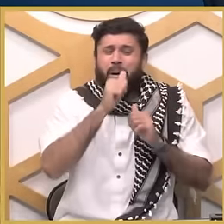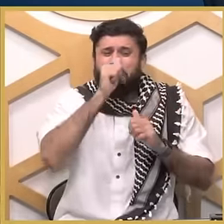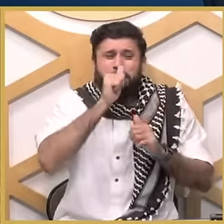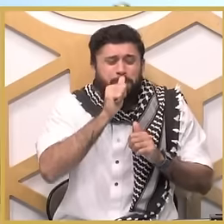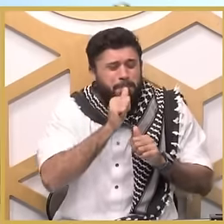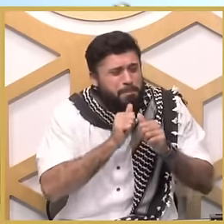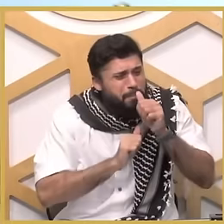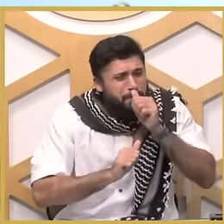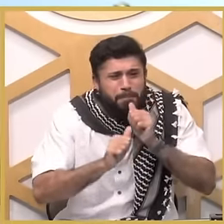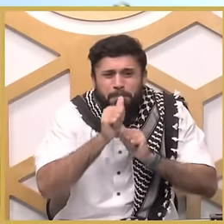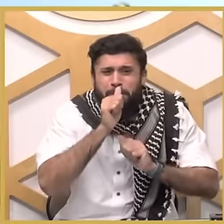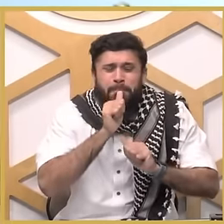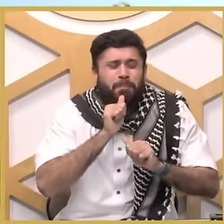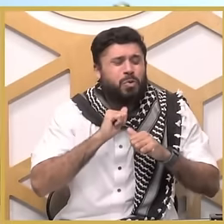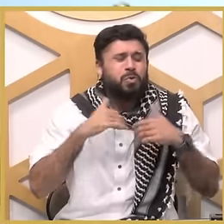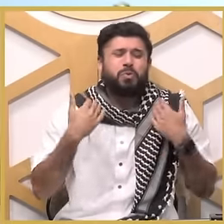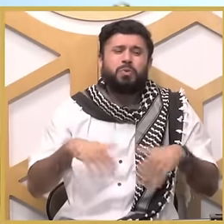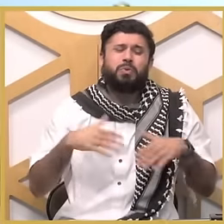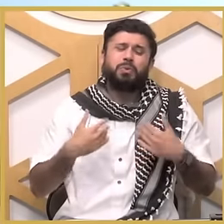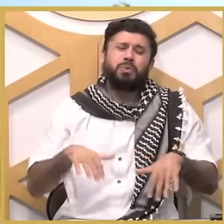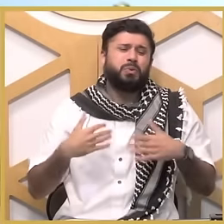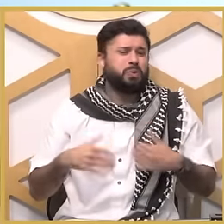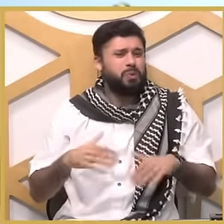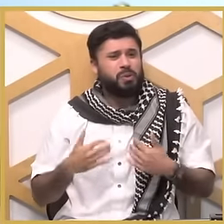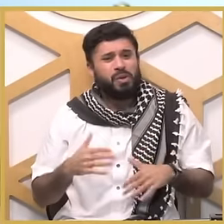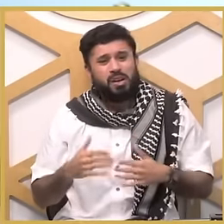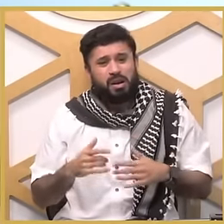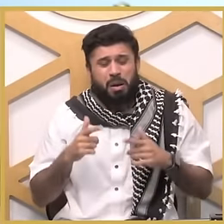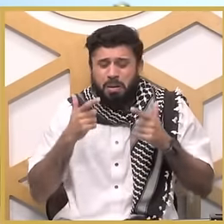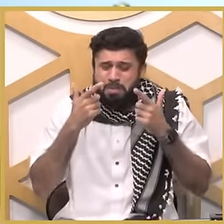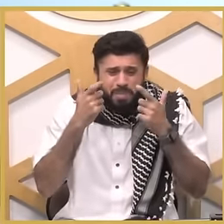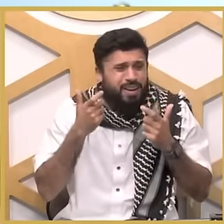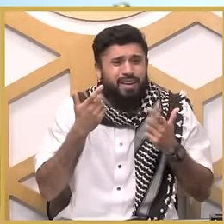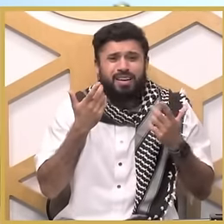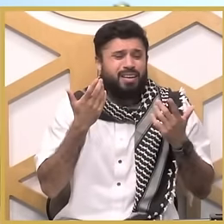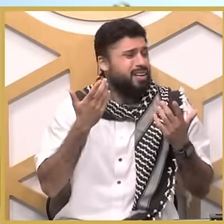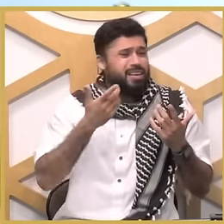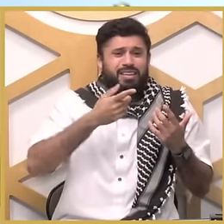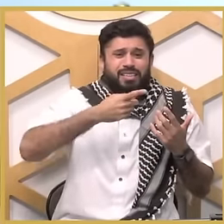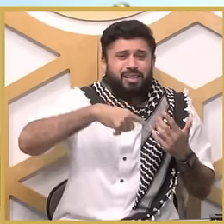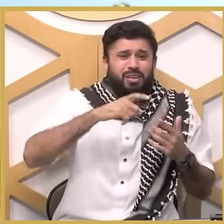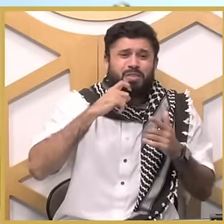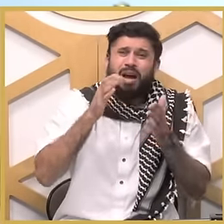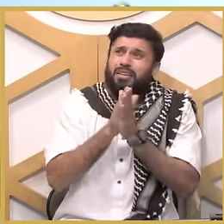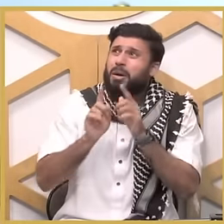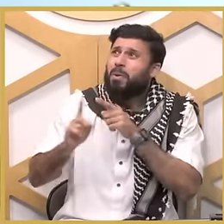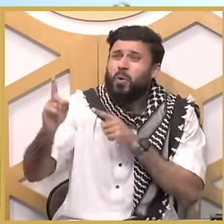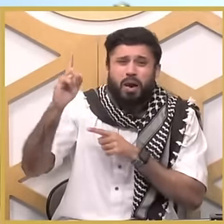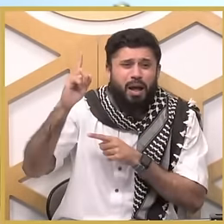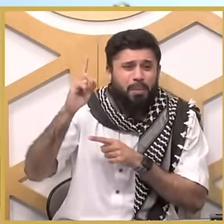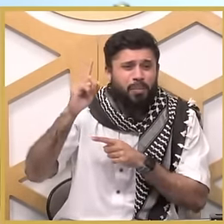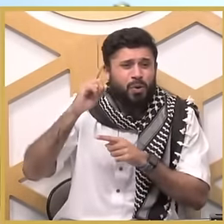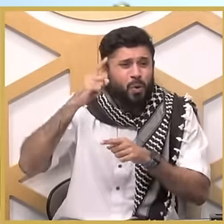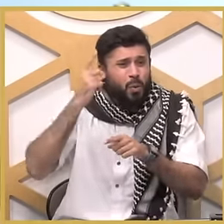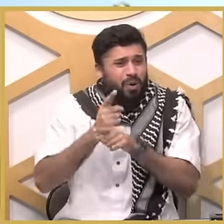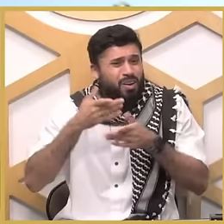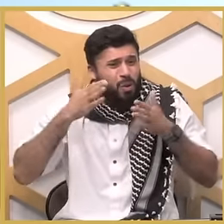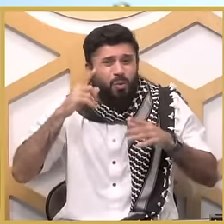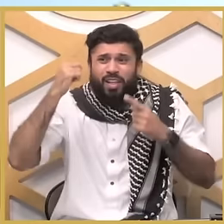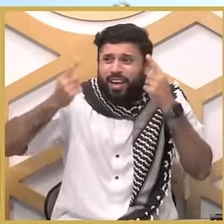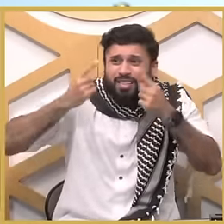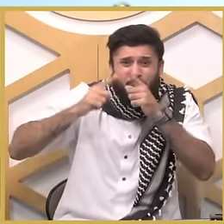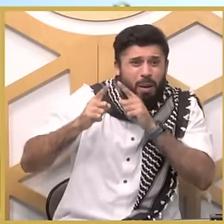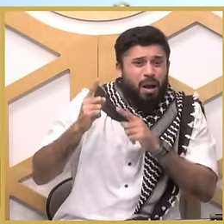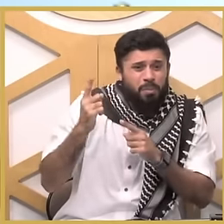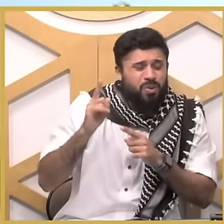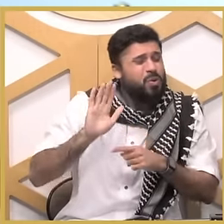Allah knows how much to test you. Nah. And Allah knows what to test you with. And Allah knows our capacity. And sometimes out of the mercy of Allah subhanahu